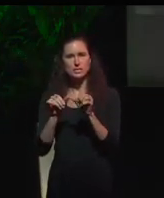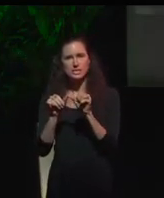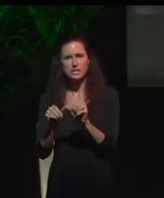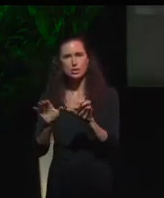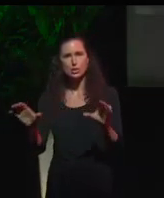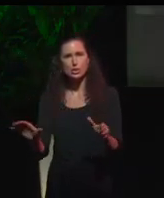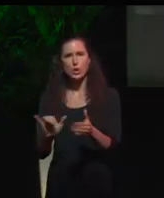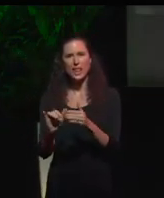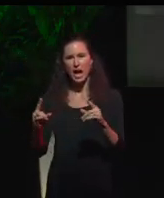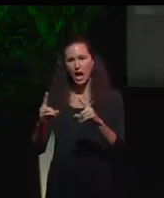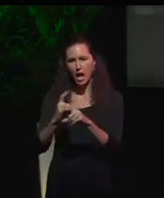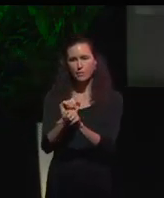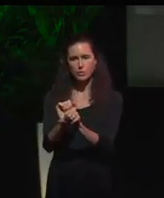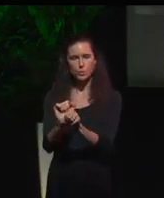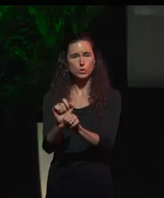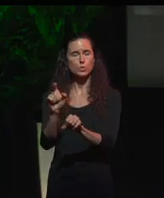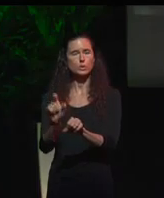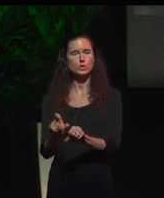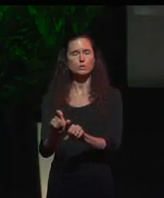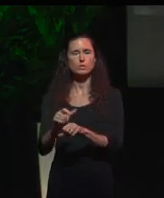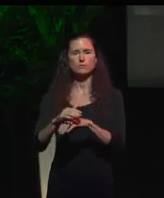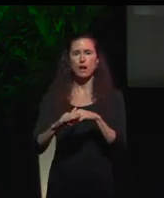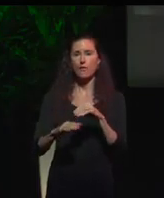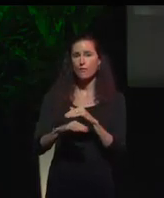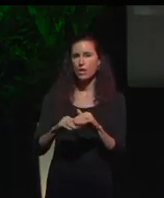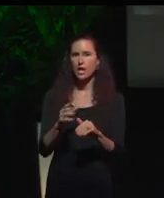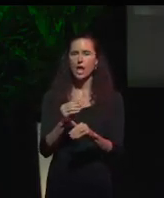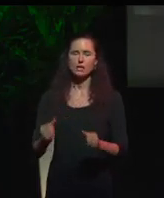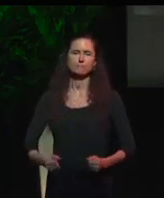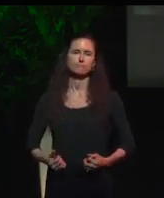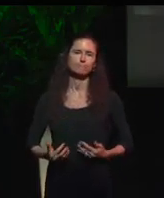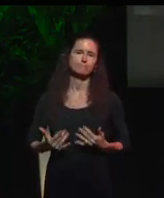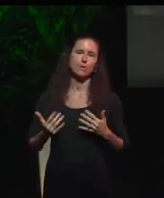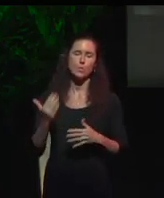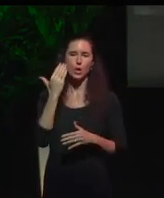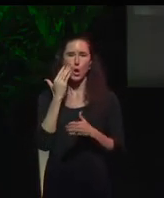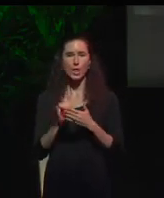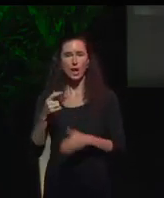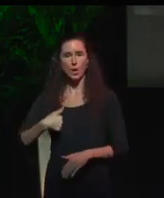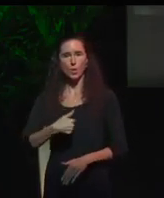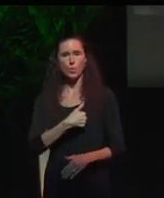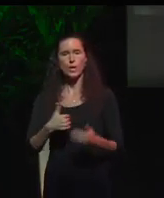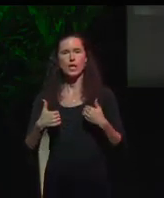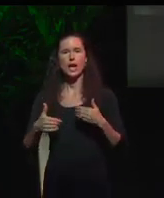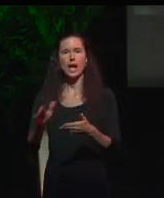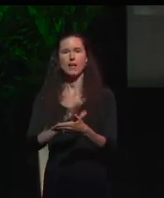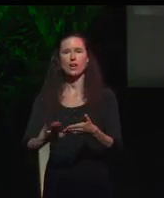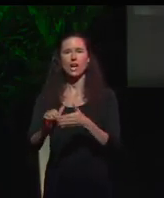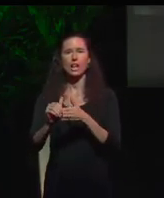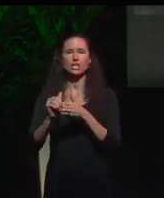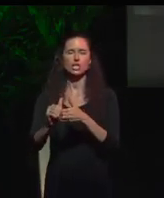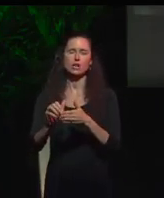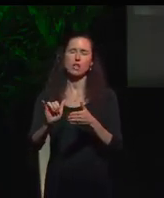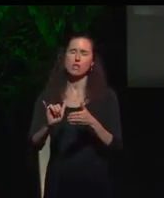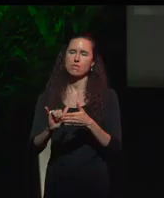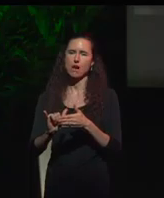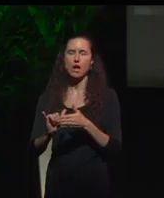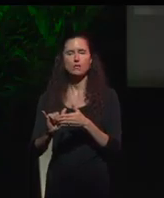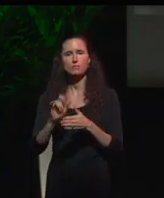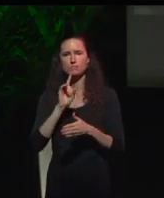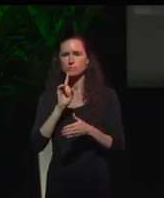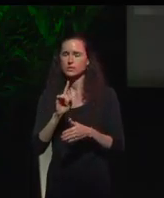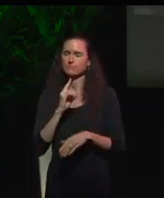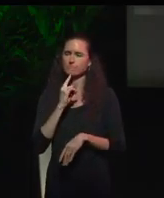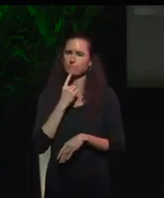work, we should all be comforted and inspired by knowing we have a college leader who puts a premium on the role